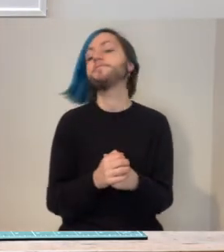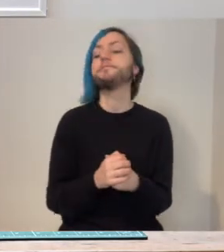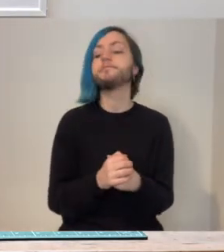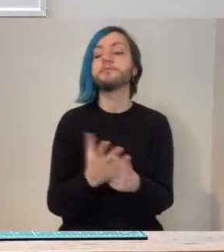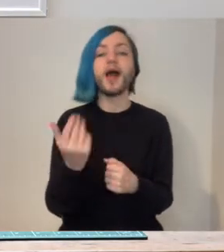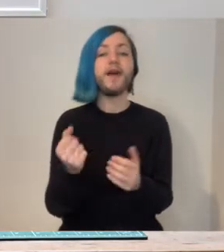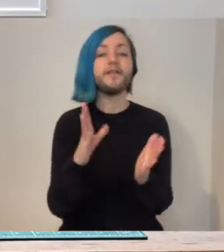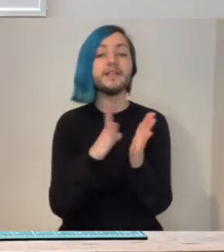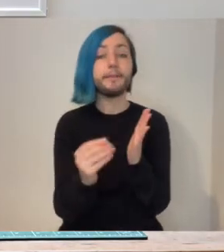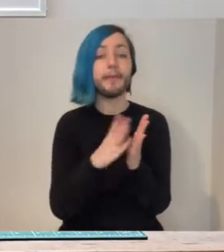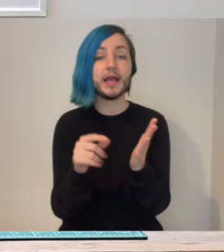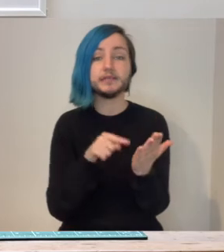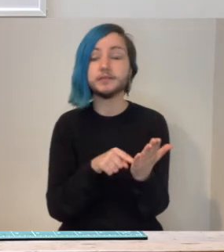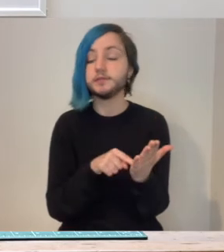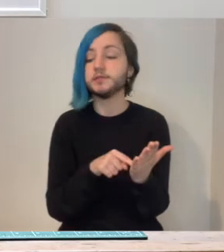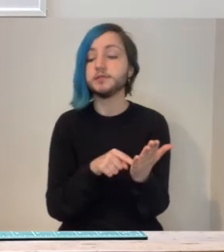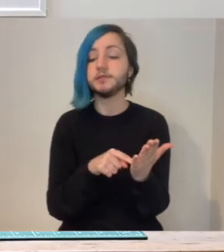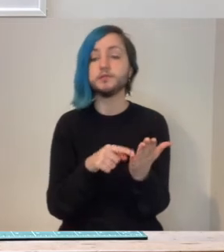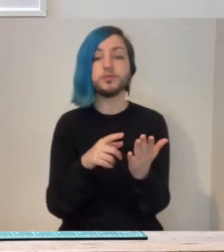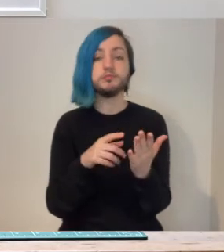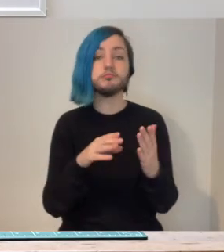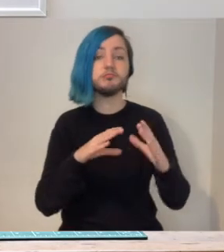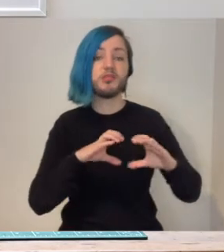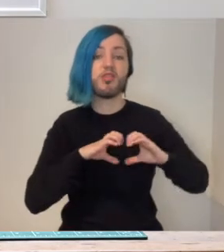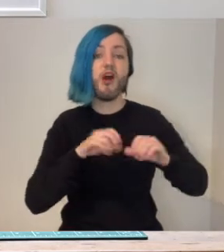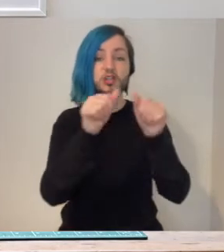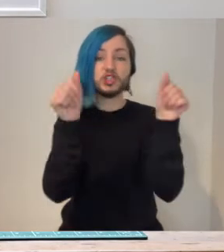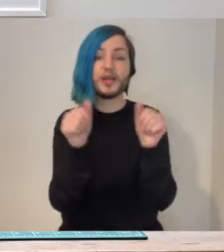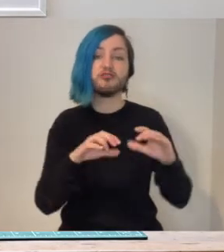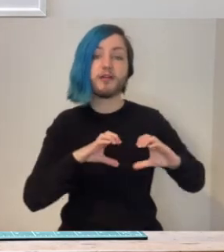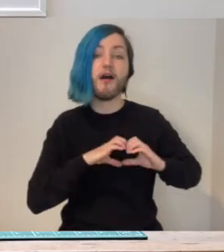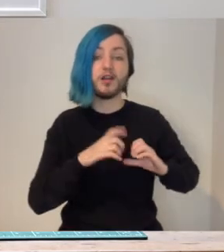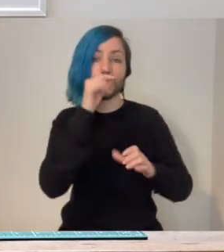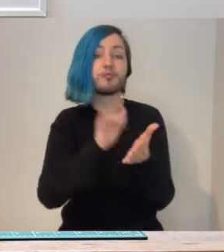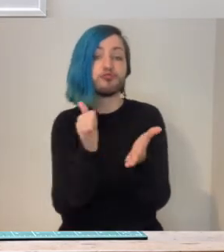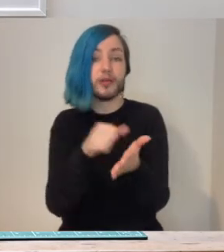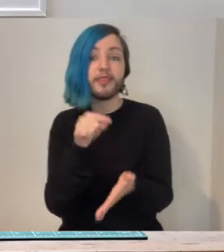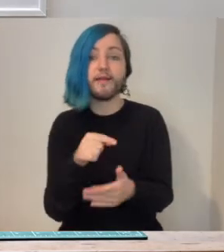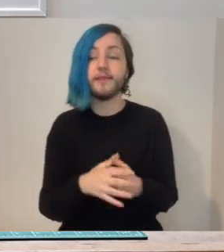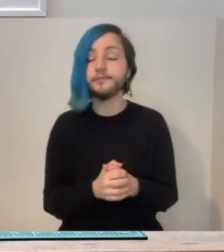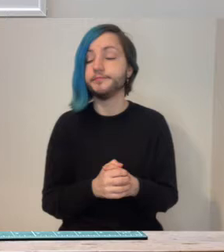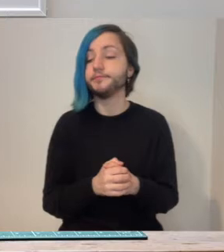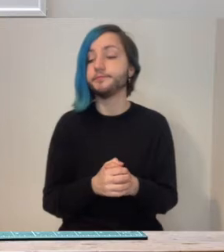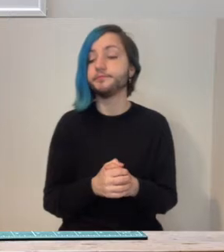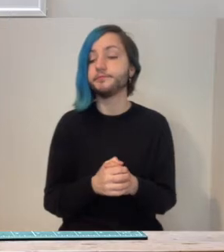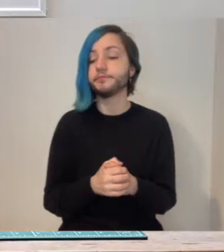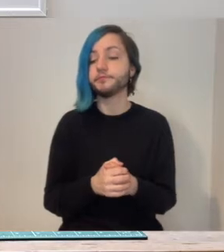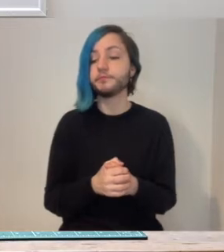all, we've got a template here, which is the geometric heart design template, which is